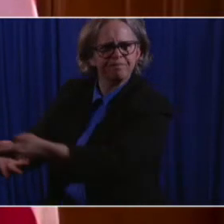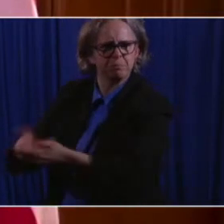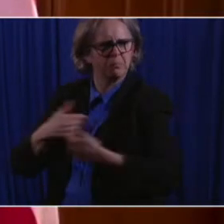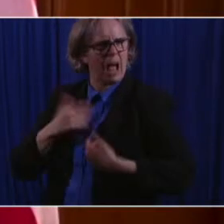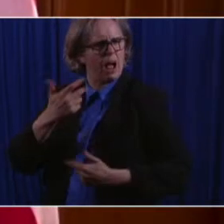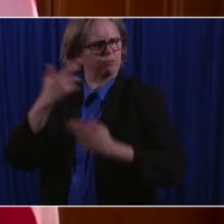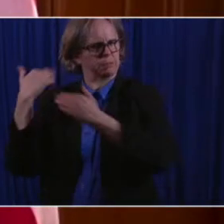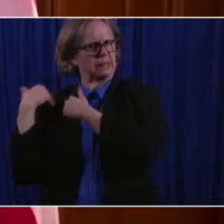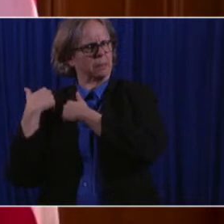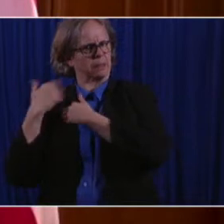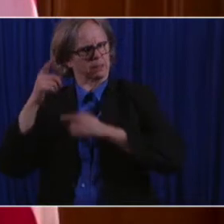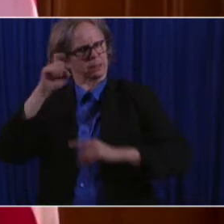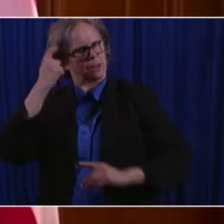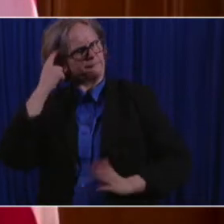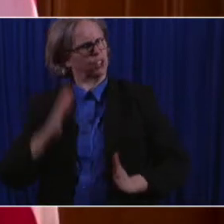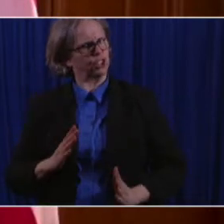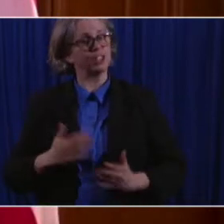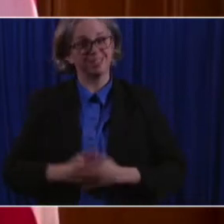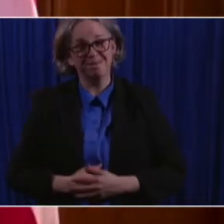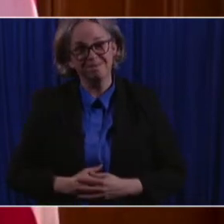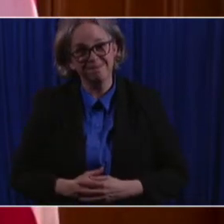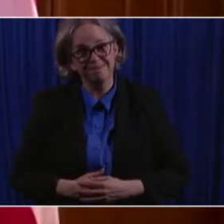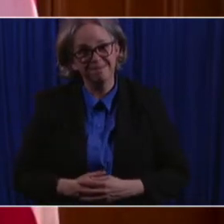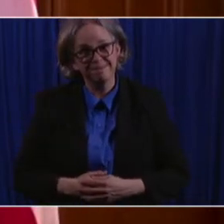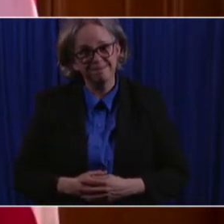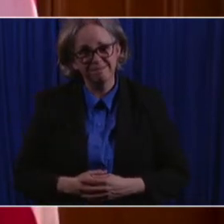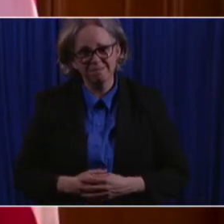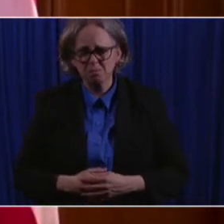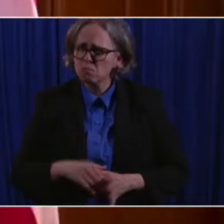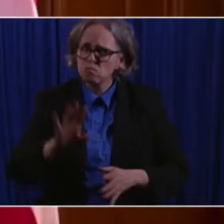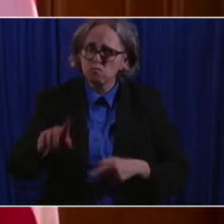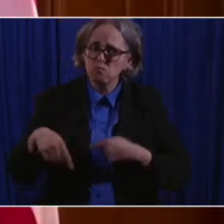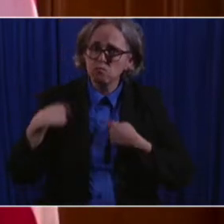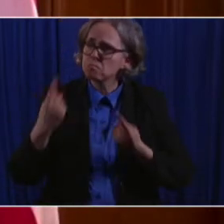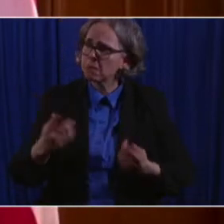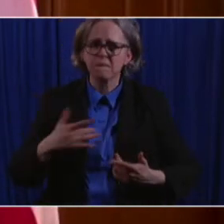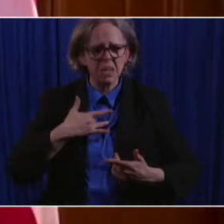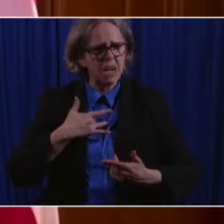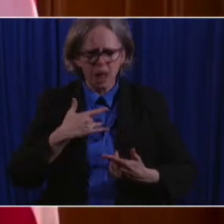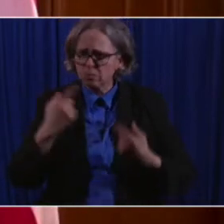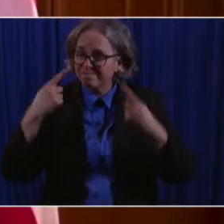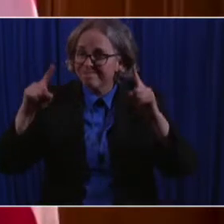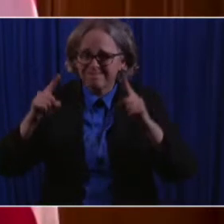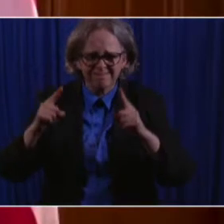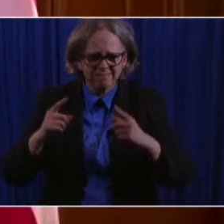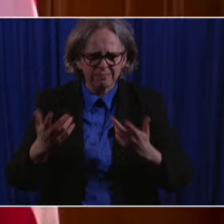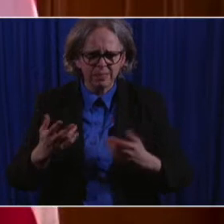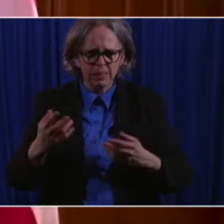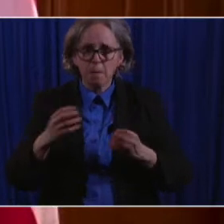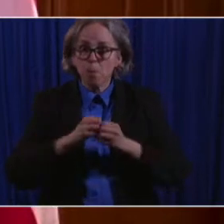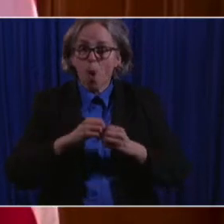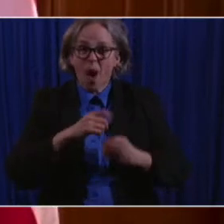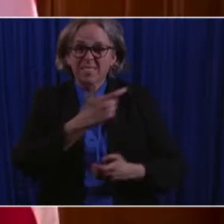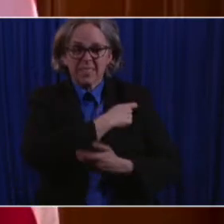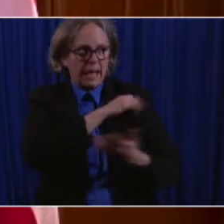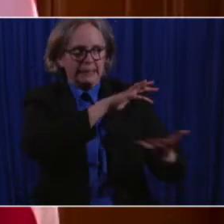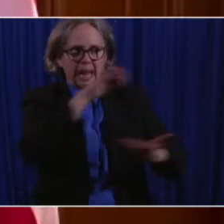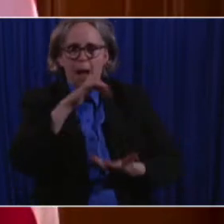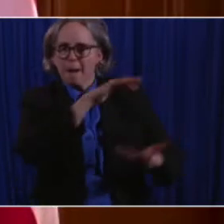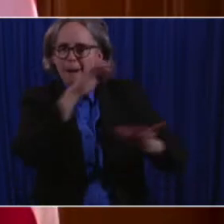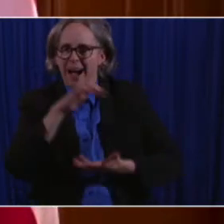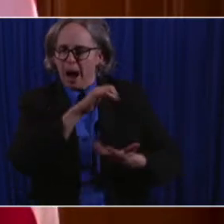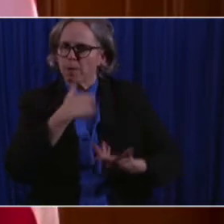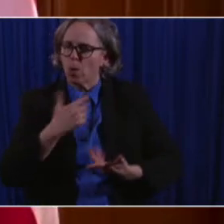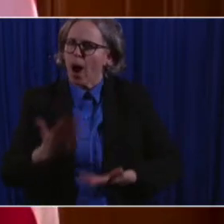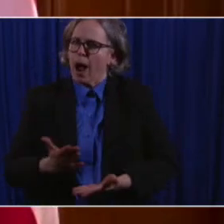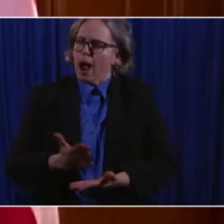is, I think, working well now that we have a vaccine, a lot of vaccine. And it's being driven